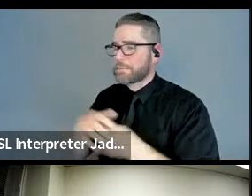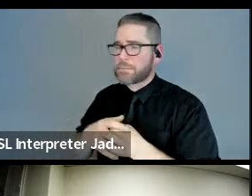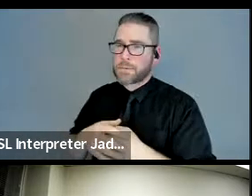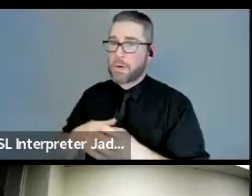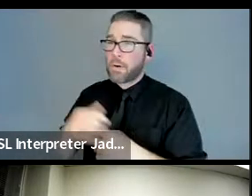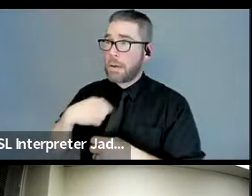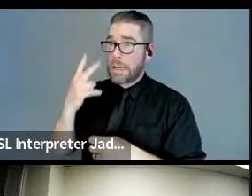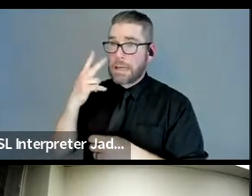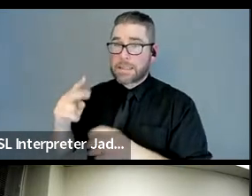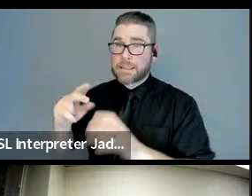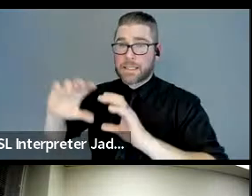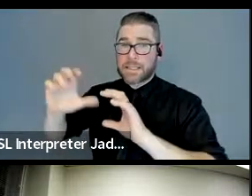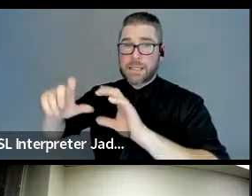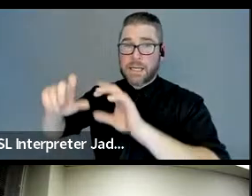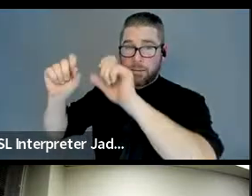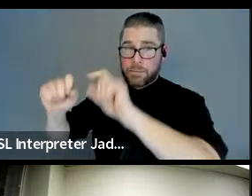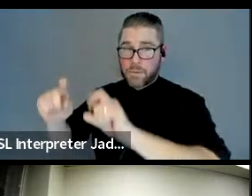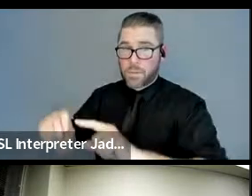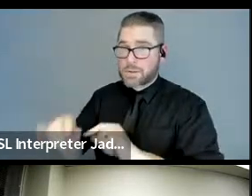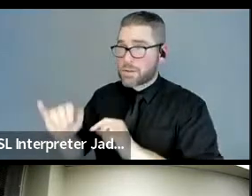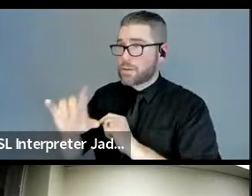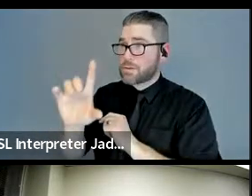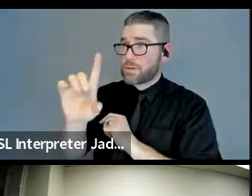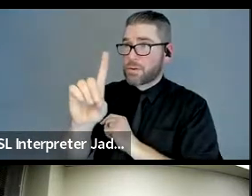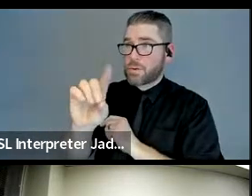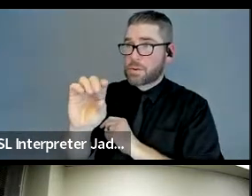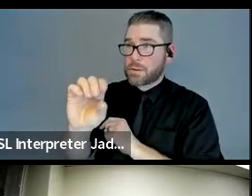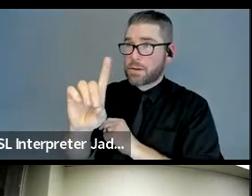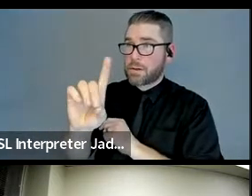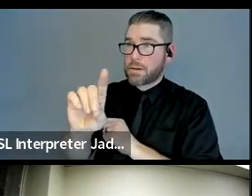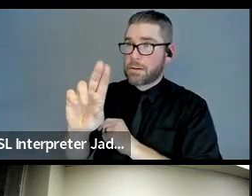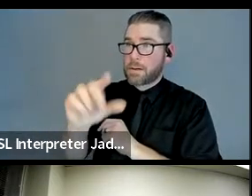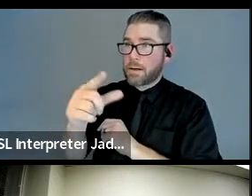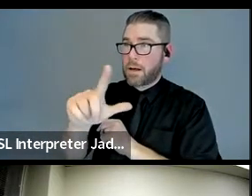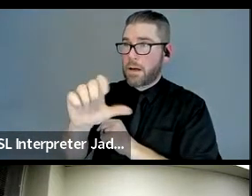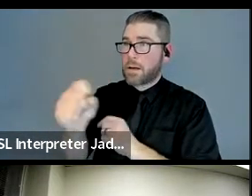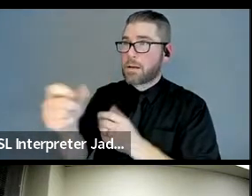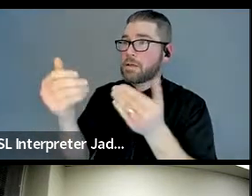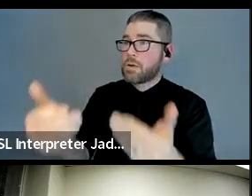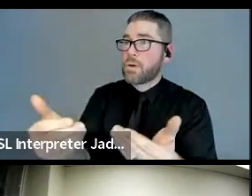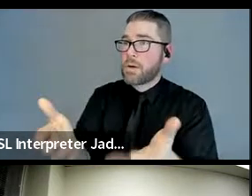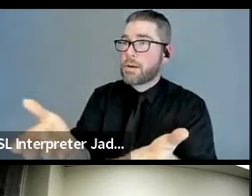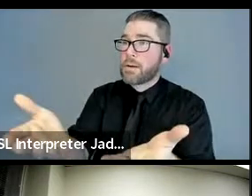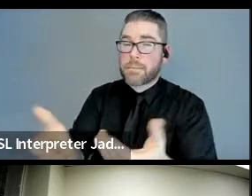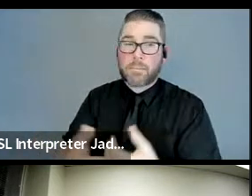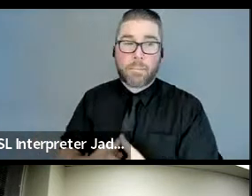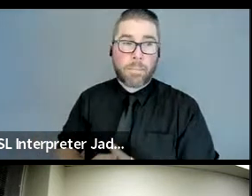and also seeing that Douglas has your hand raised. Douglas, go ahead.